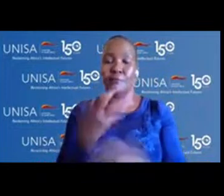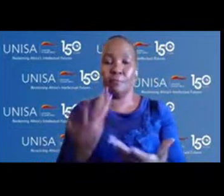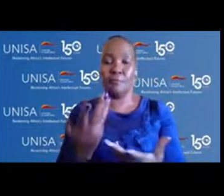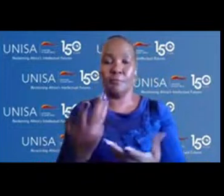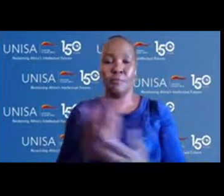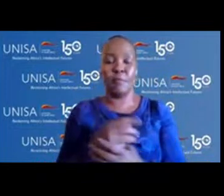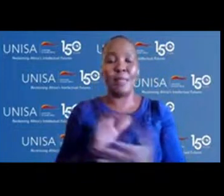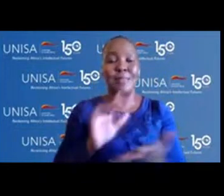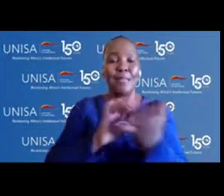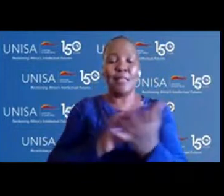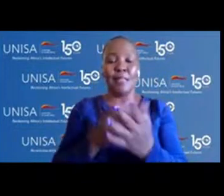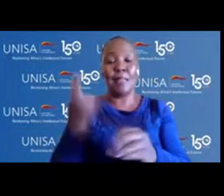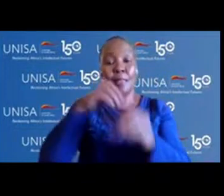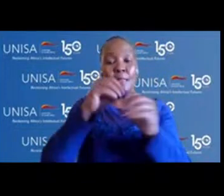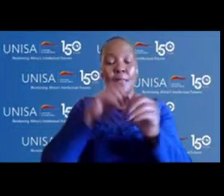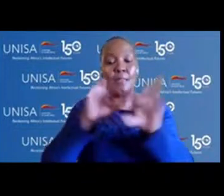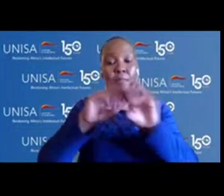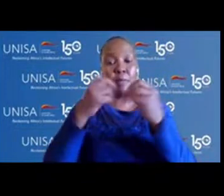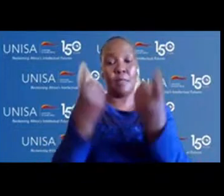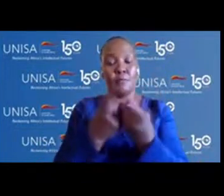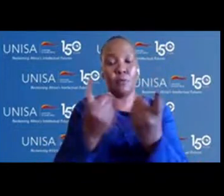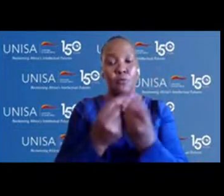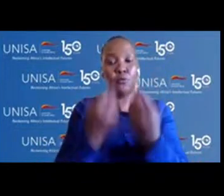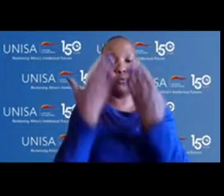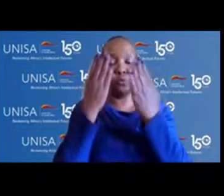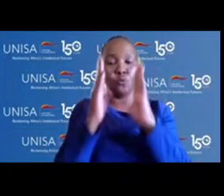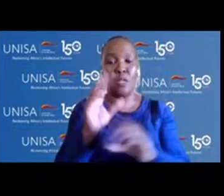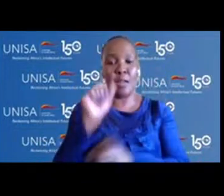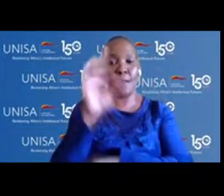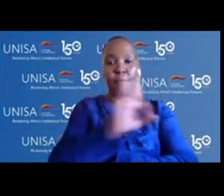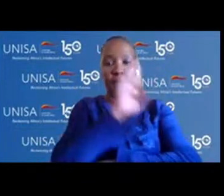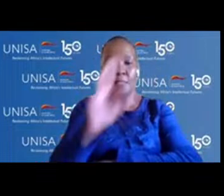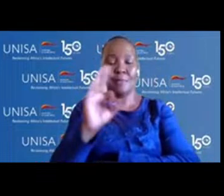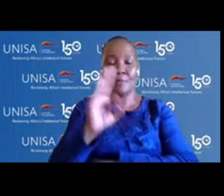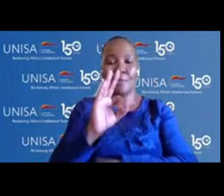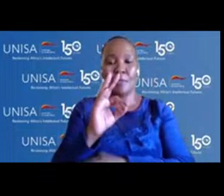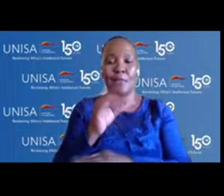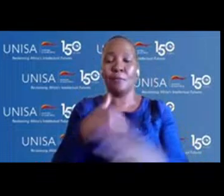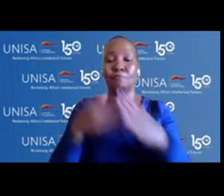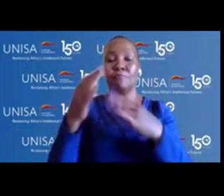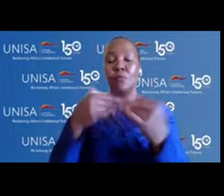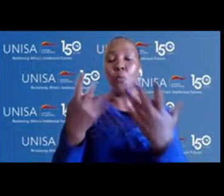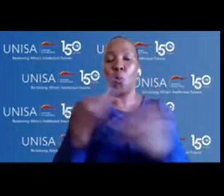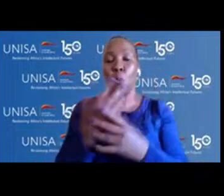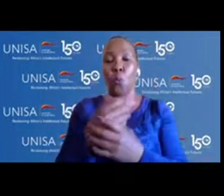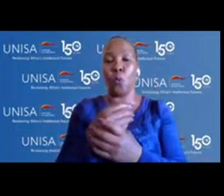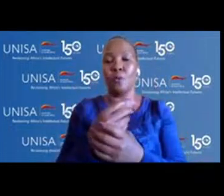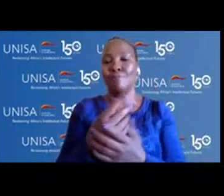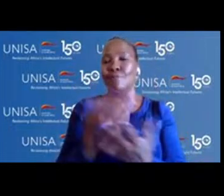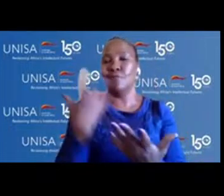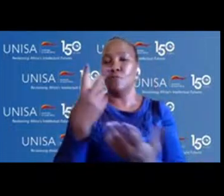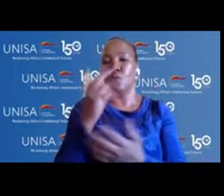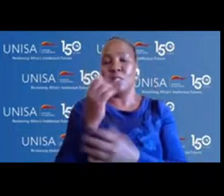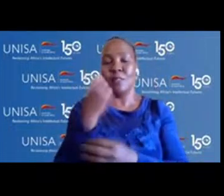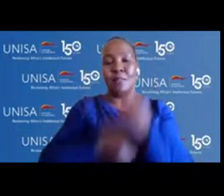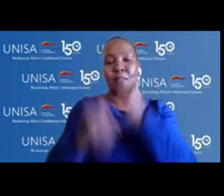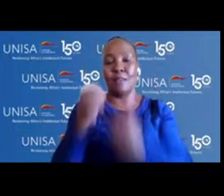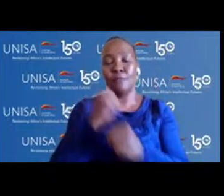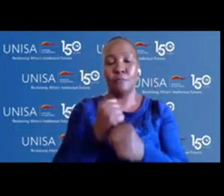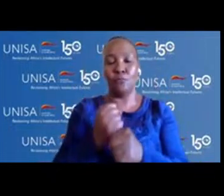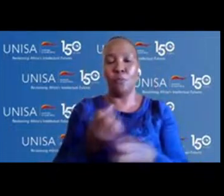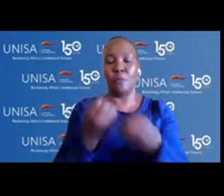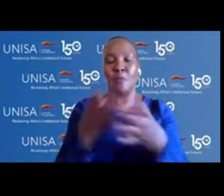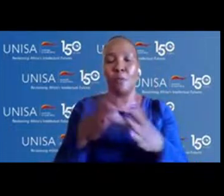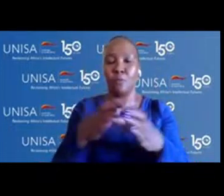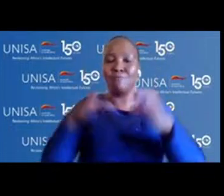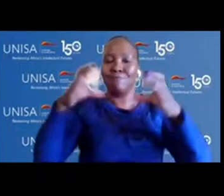is a center within the Department of Student Affairs. Was established 20 years ago to provide for a wide range of